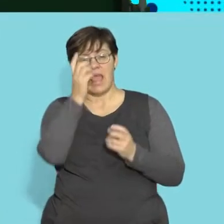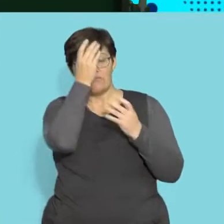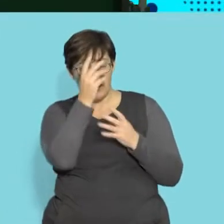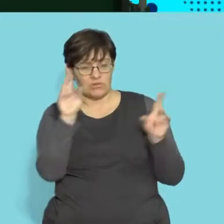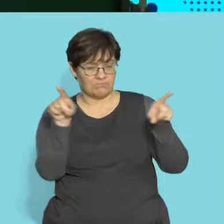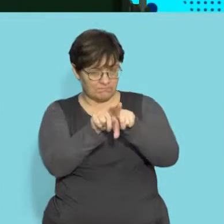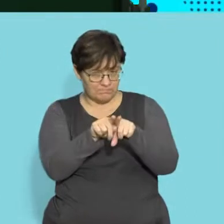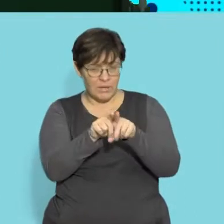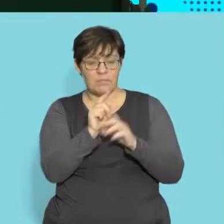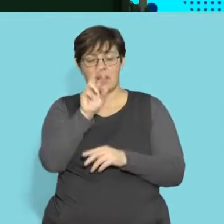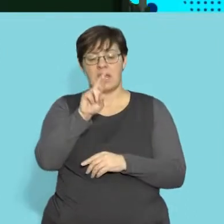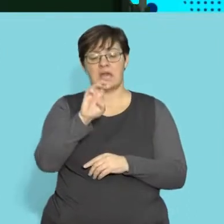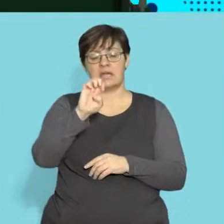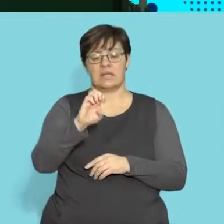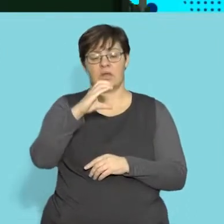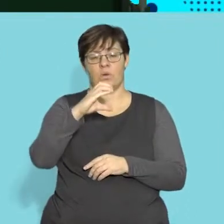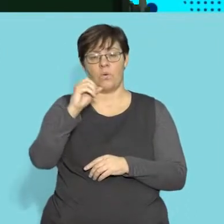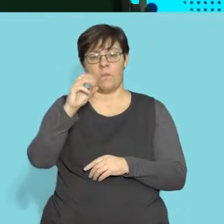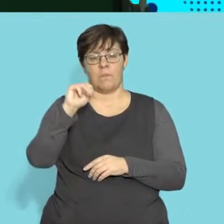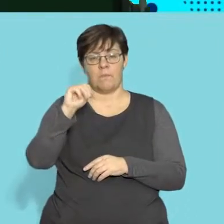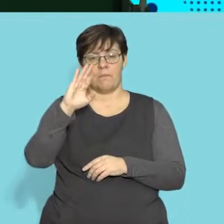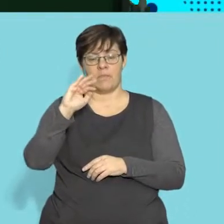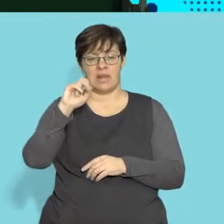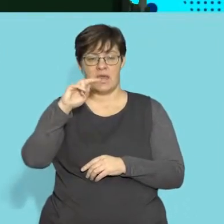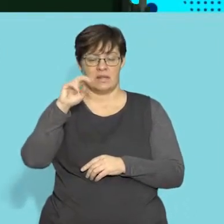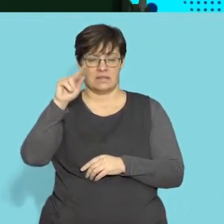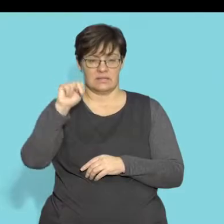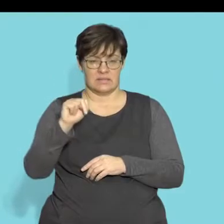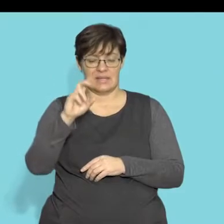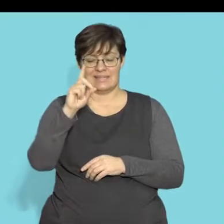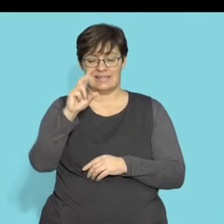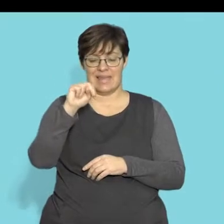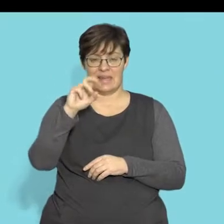is called recombinant DNA technology.